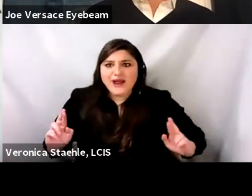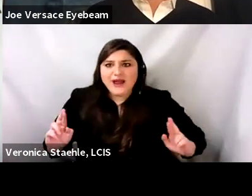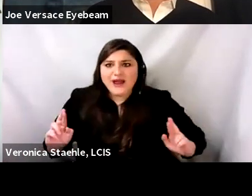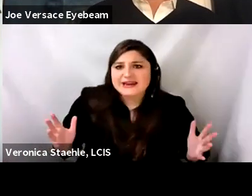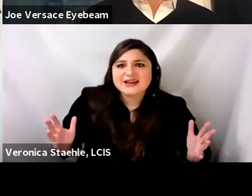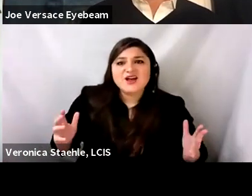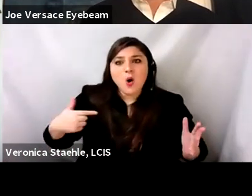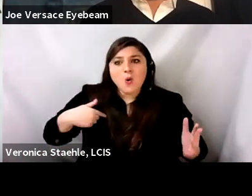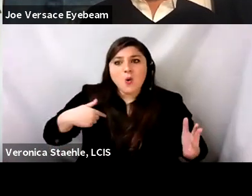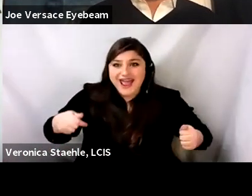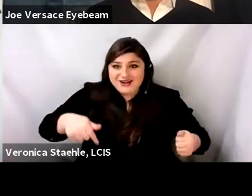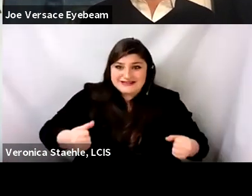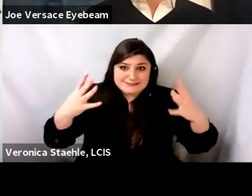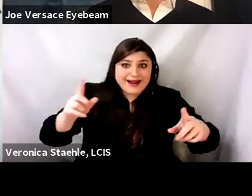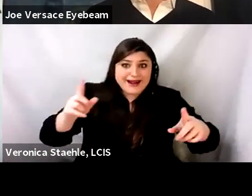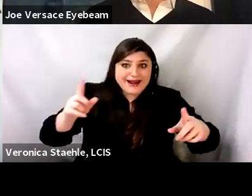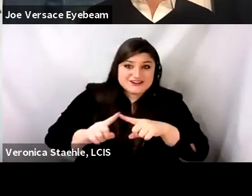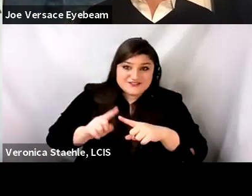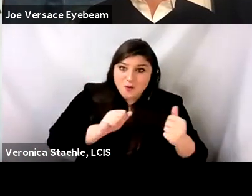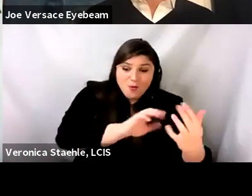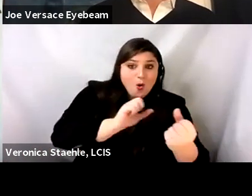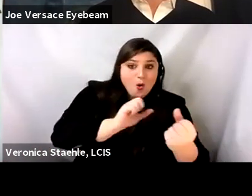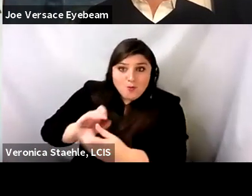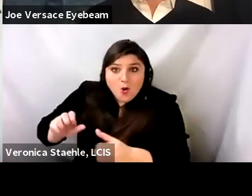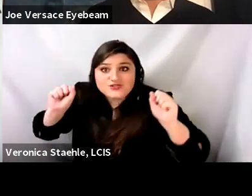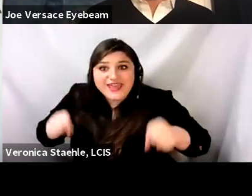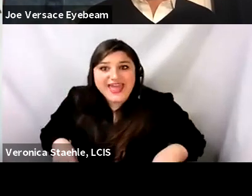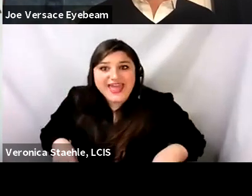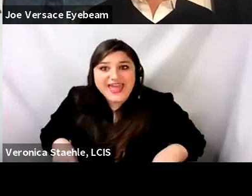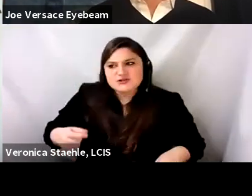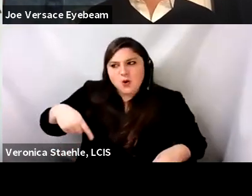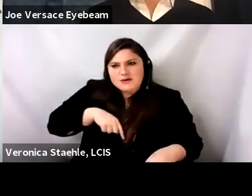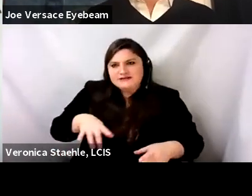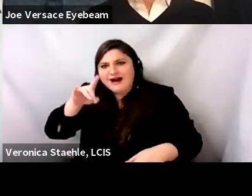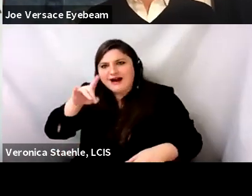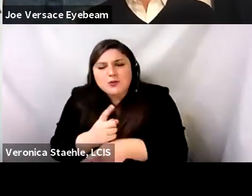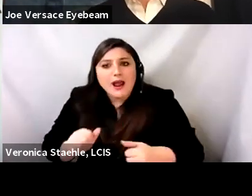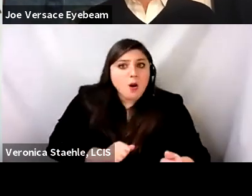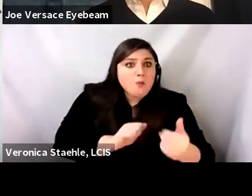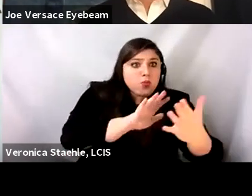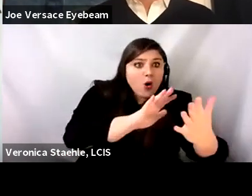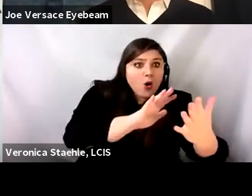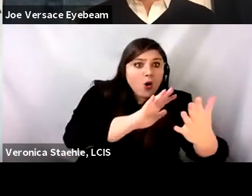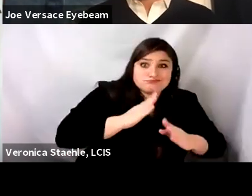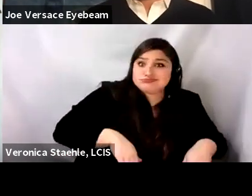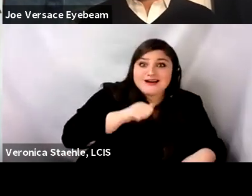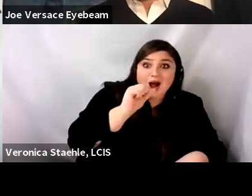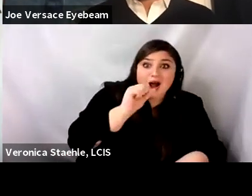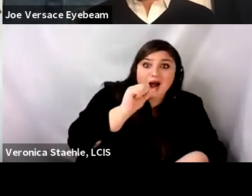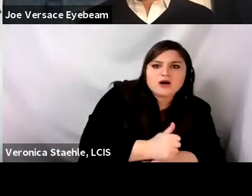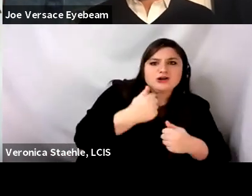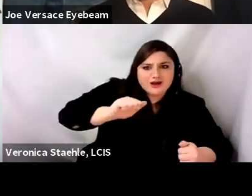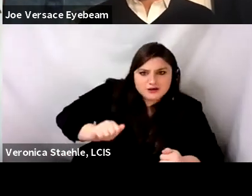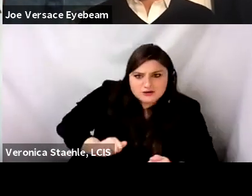live our values and deliver our mission? And how do we do that in a way that is supportive to our community of artists and the